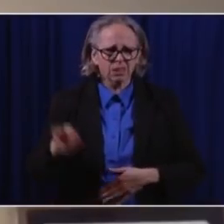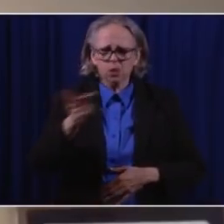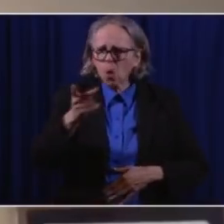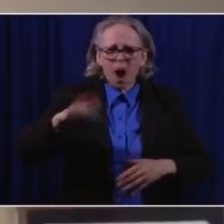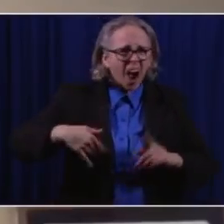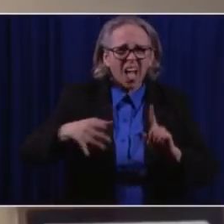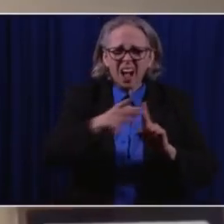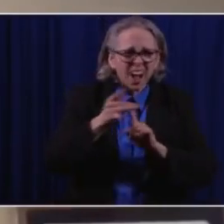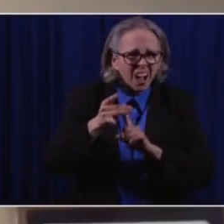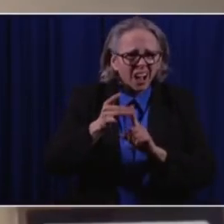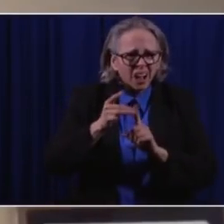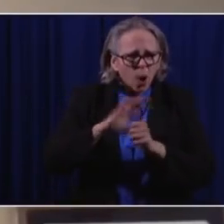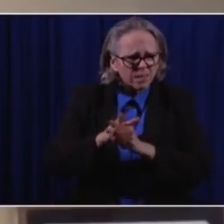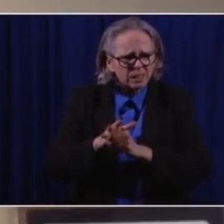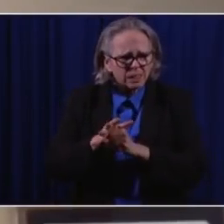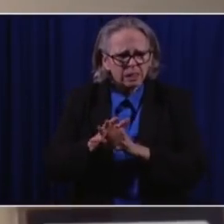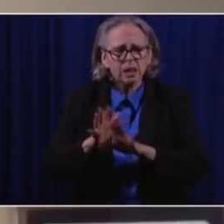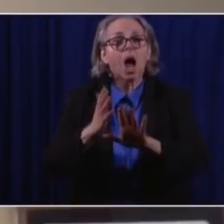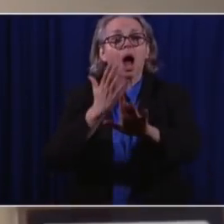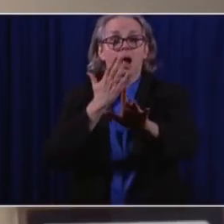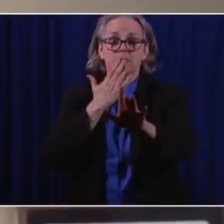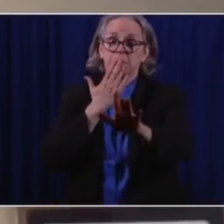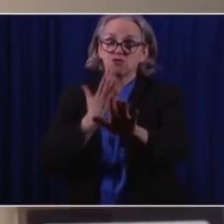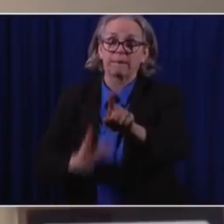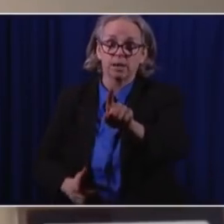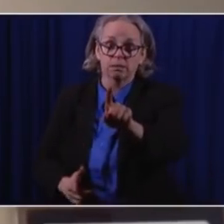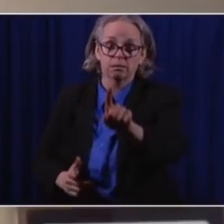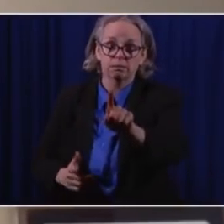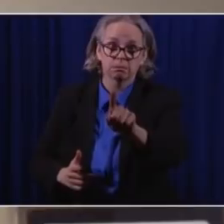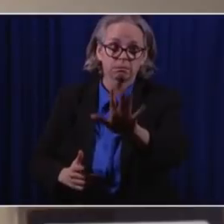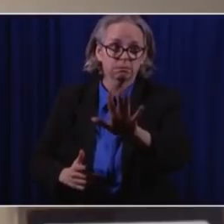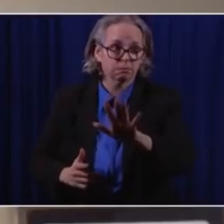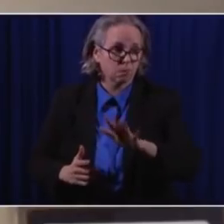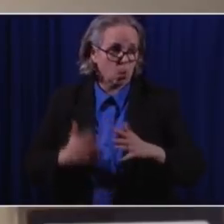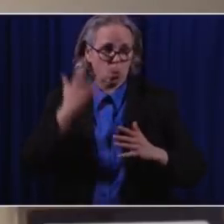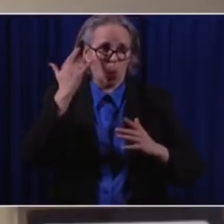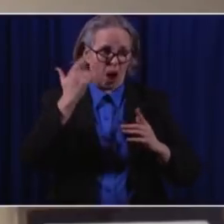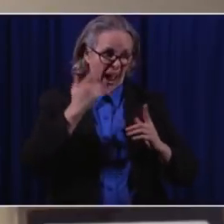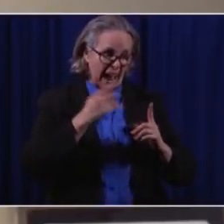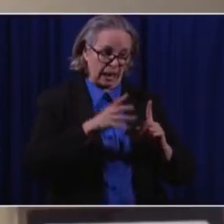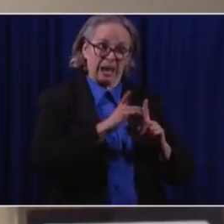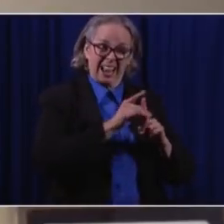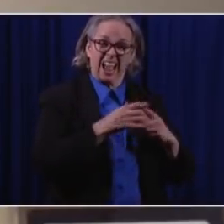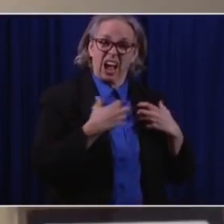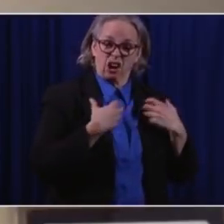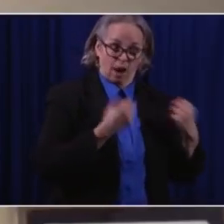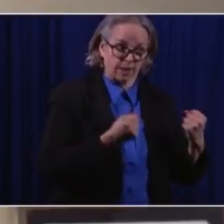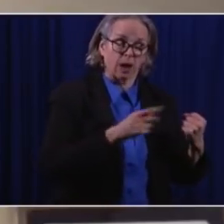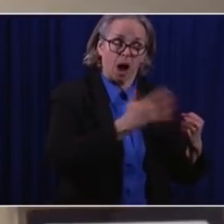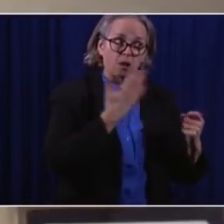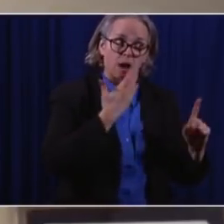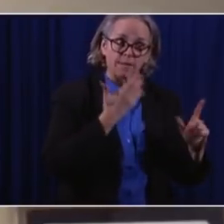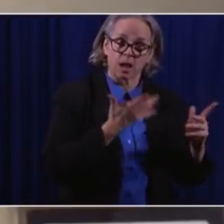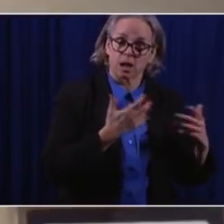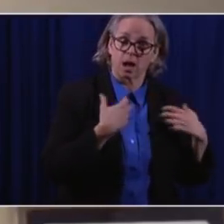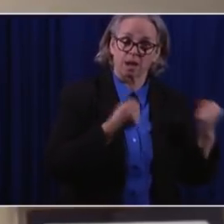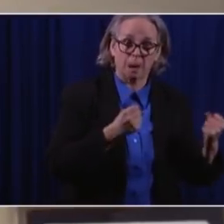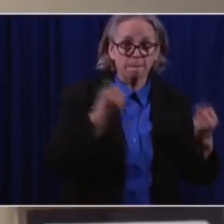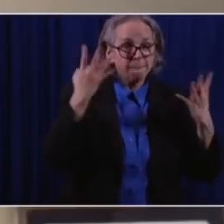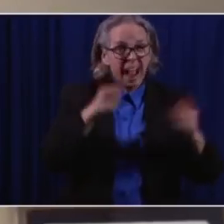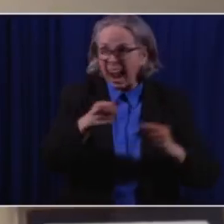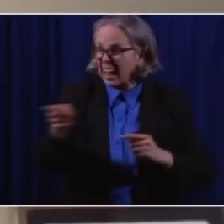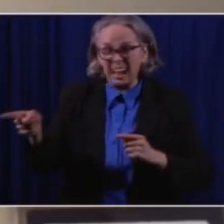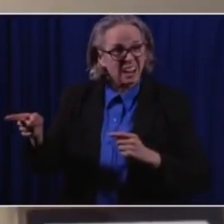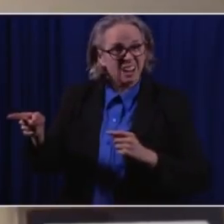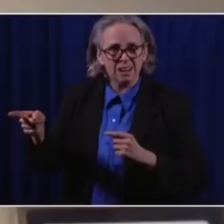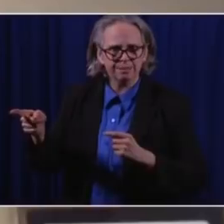be grateful. There are thousands who haven't. But please, please support healthcare workers by complying with the